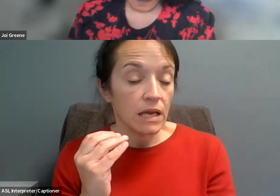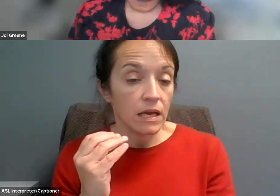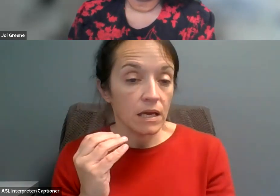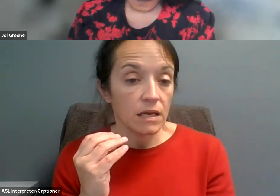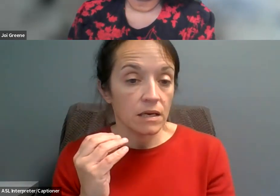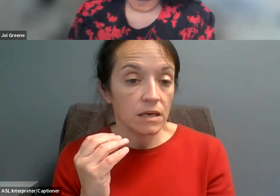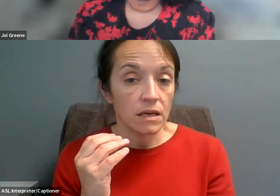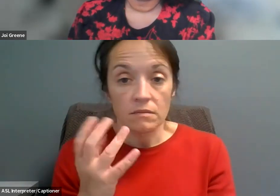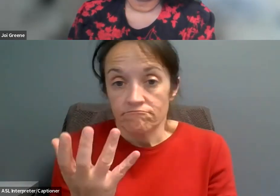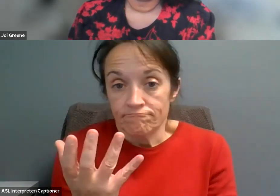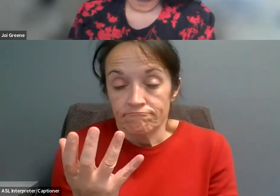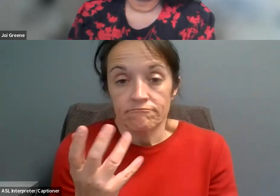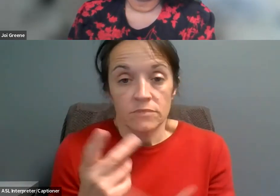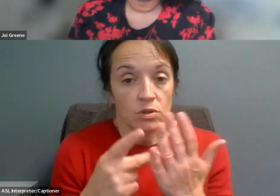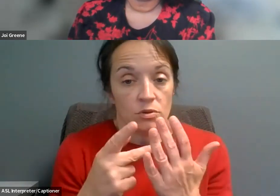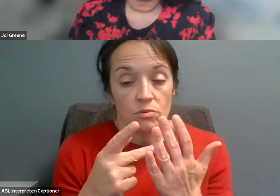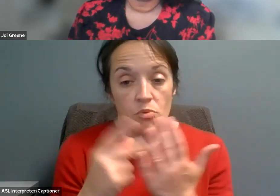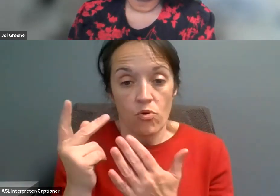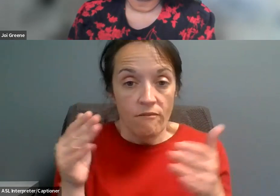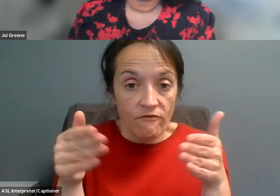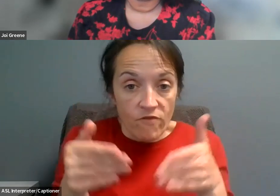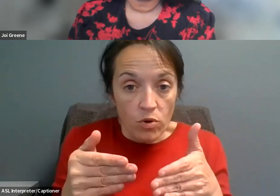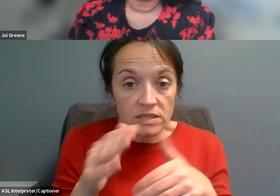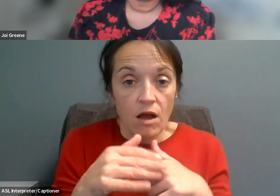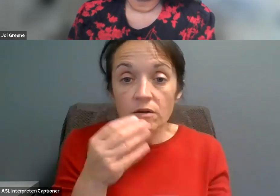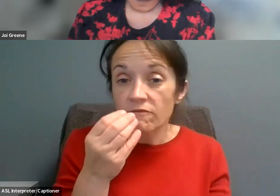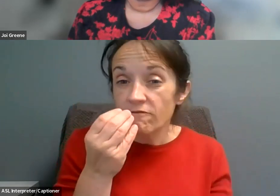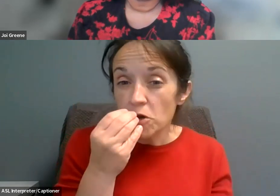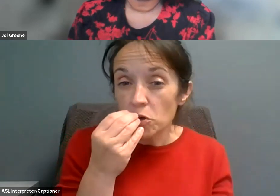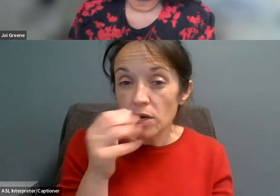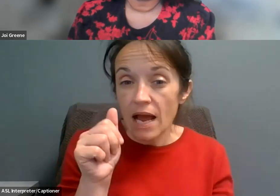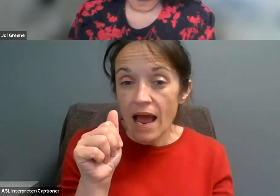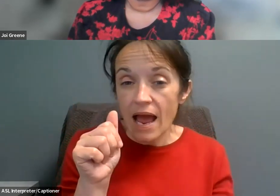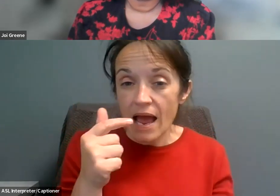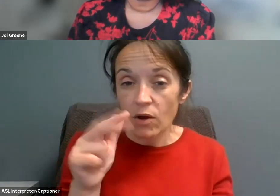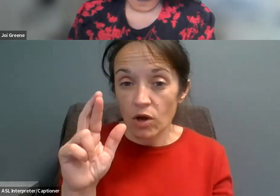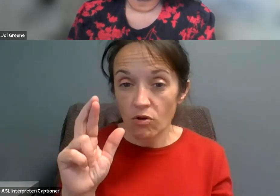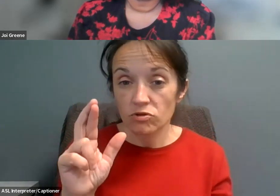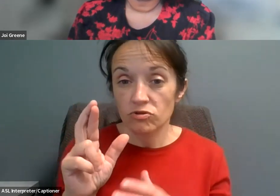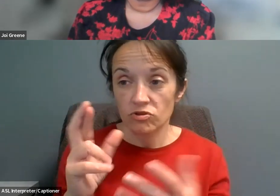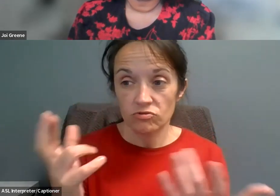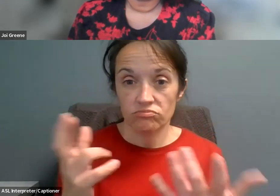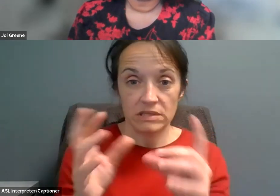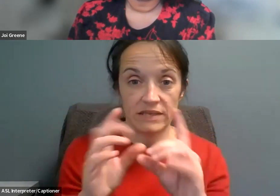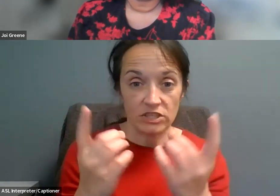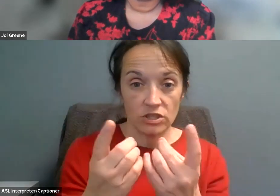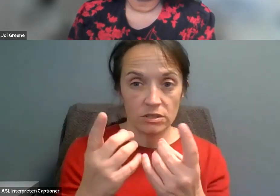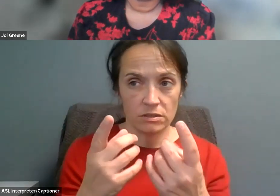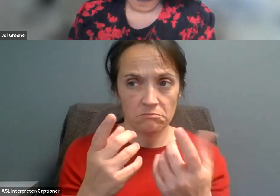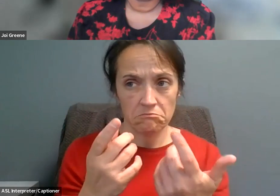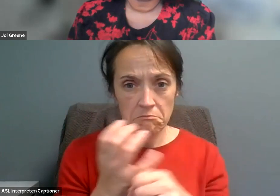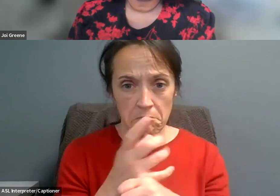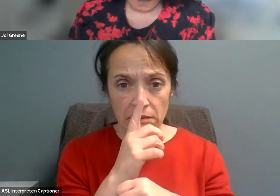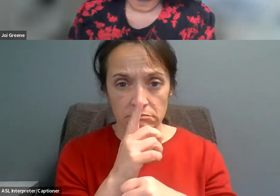and agriculture sector? Do they make sense in the context of the institution